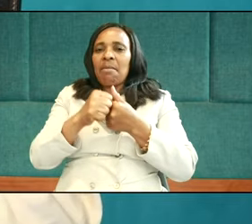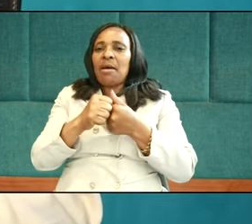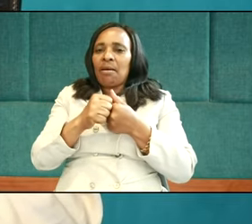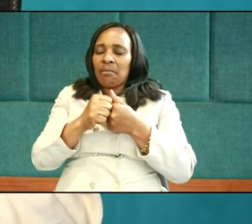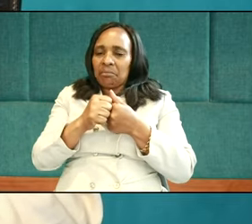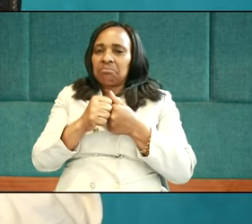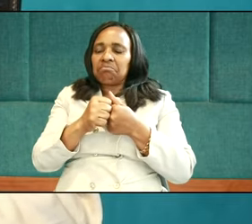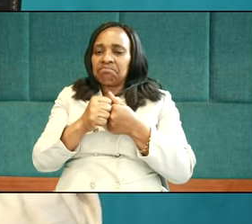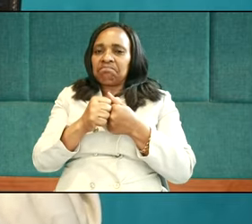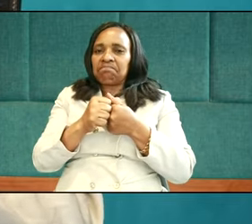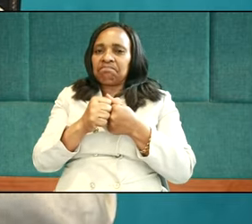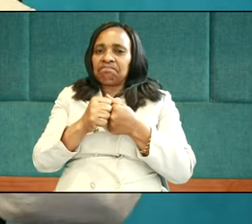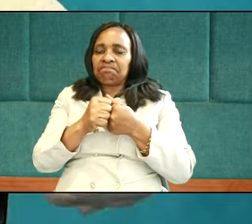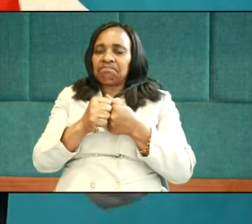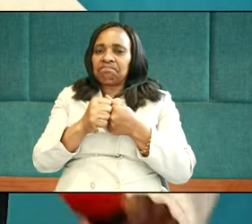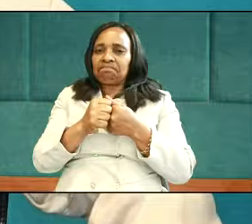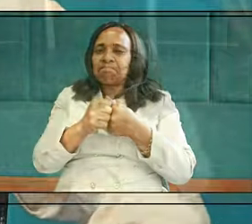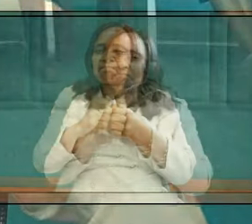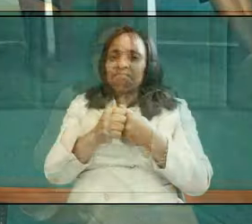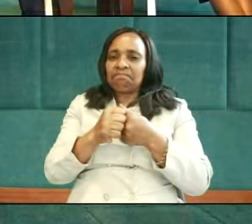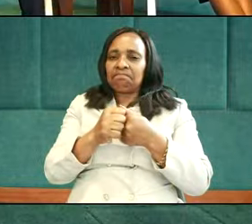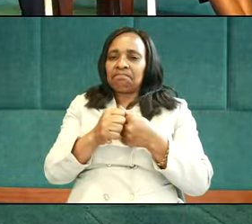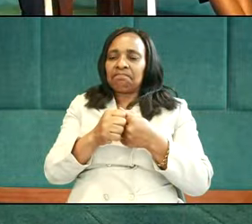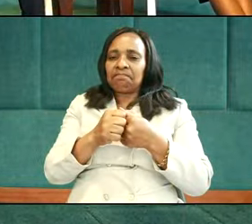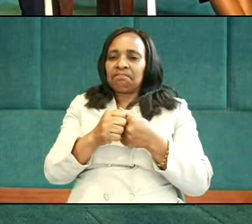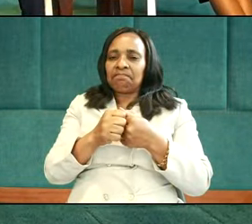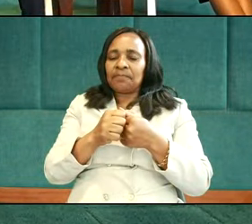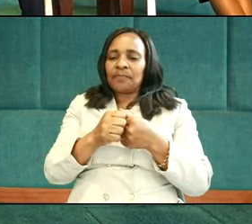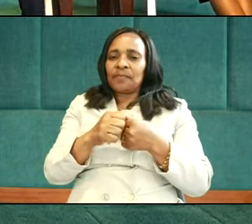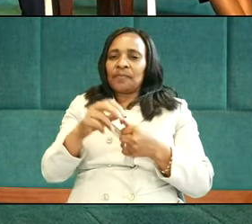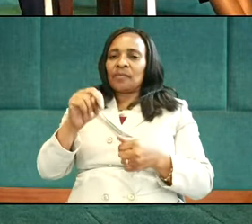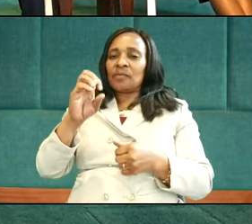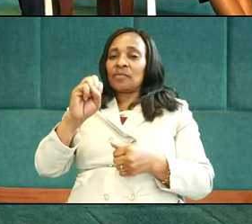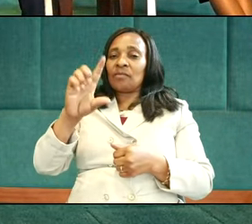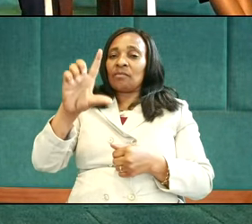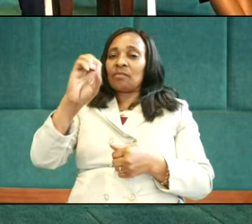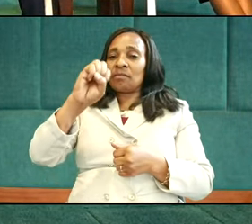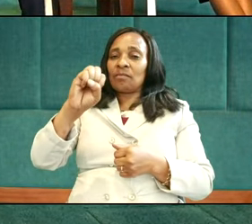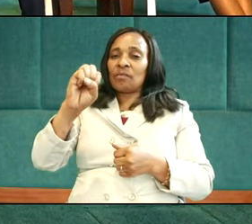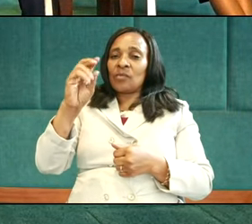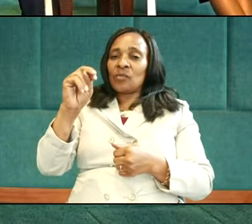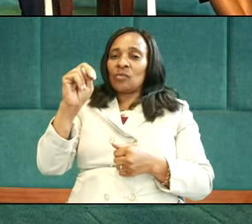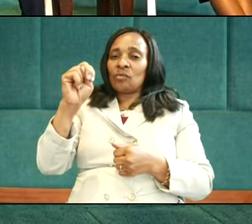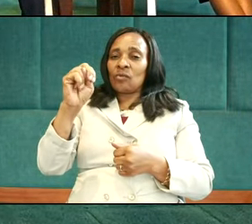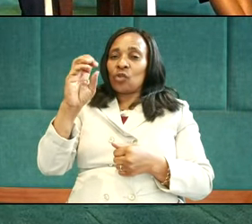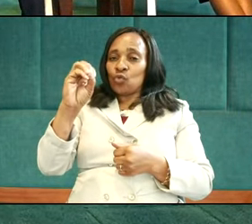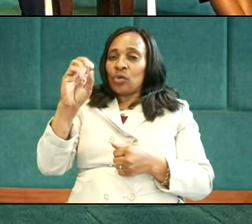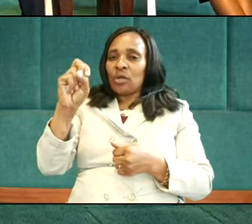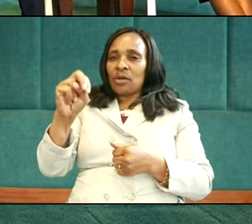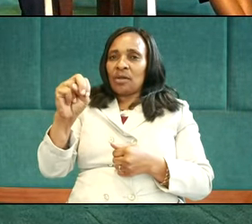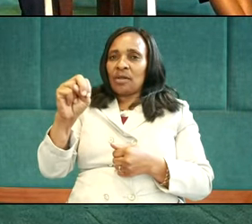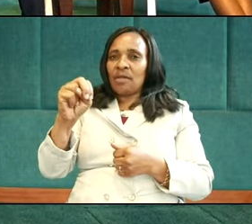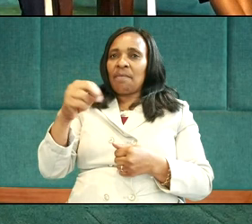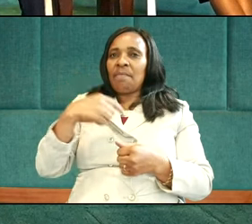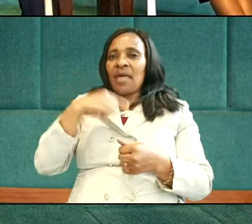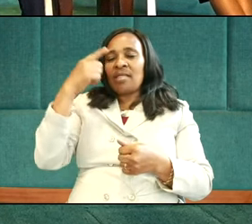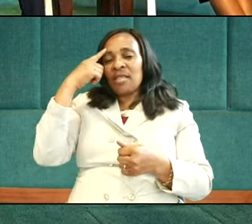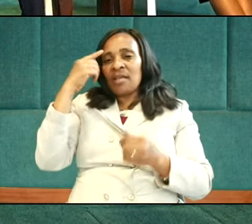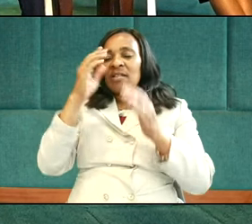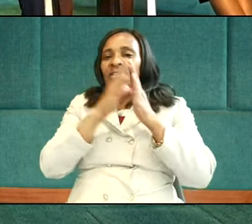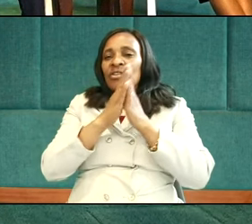God. Amen. Yes, Nelson, what are you taking away home? Yeah, I think the story